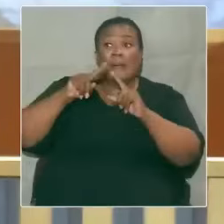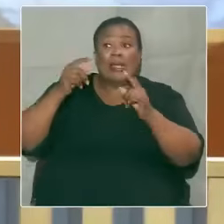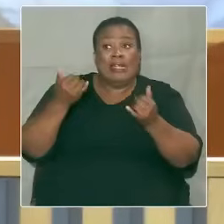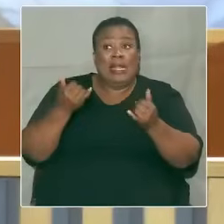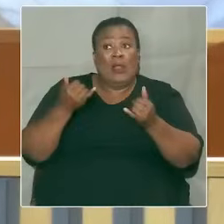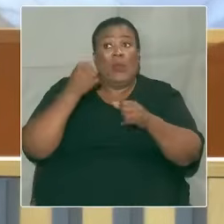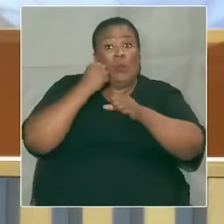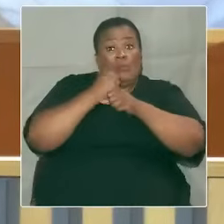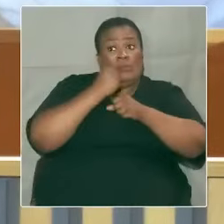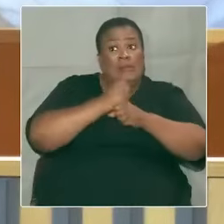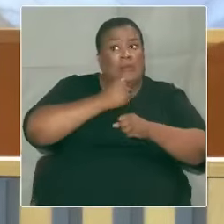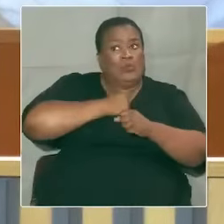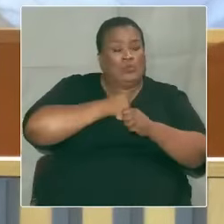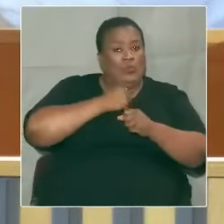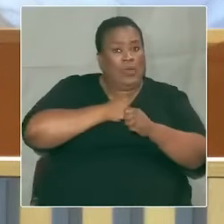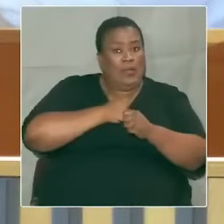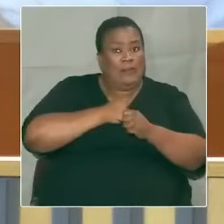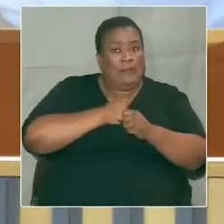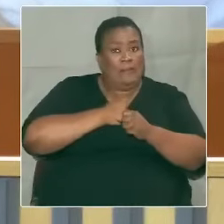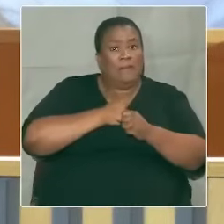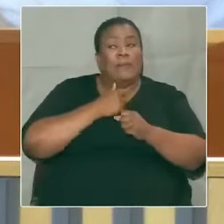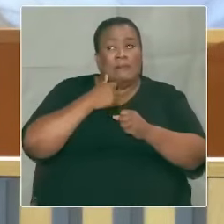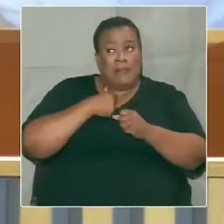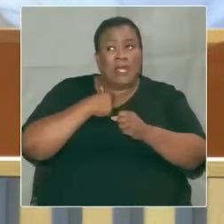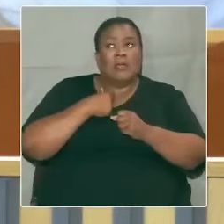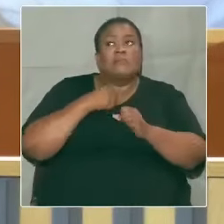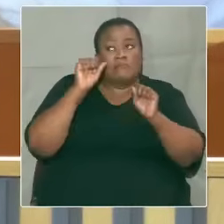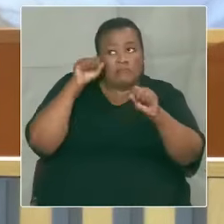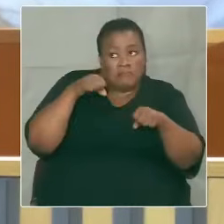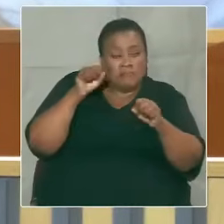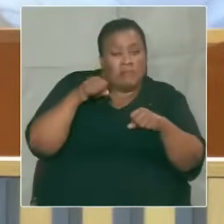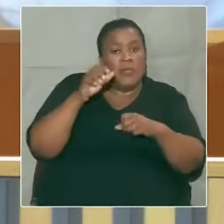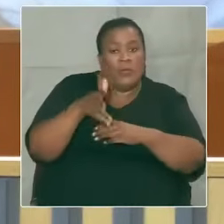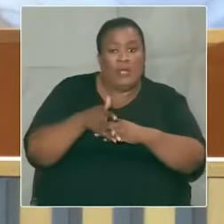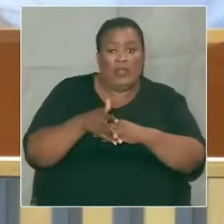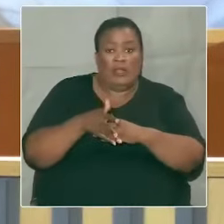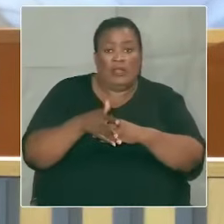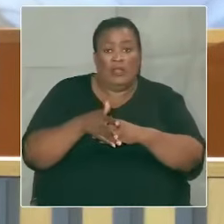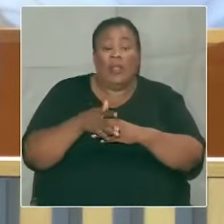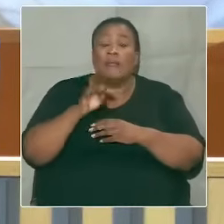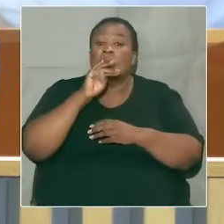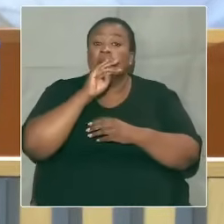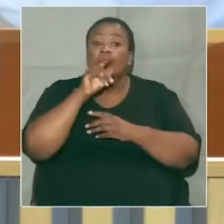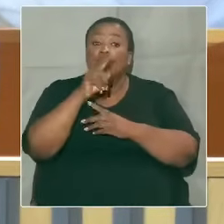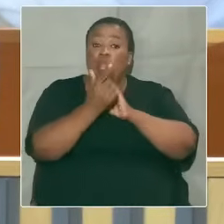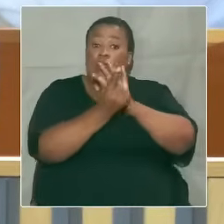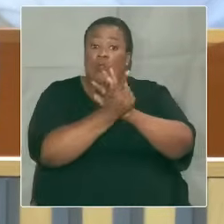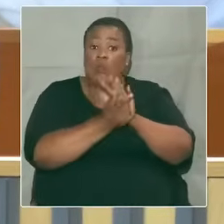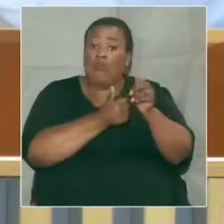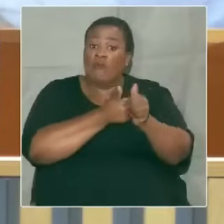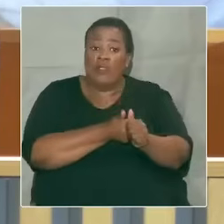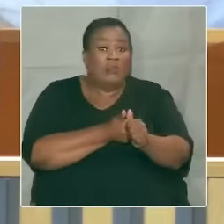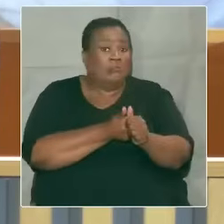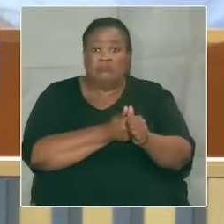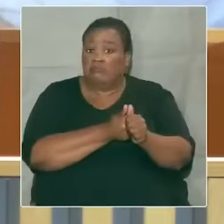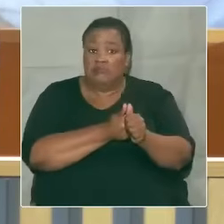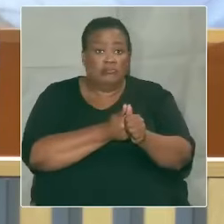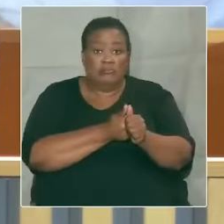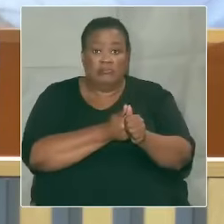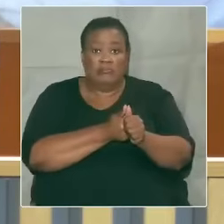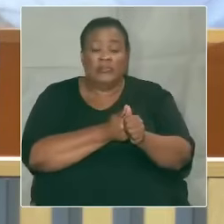my area of function, I will obey you. You are acting unlawfully. You are not acting in accordance with